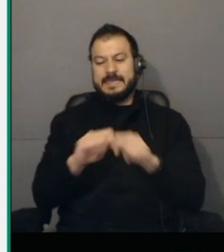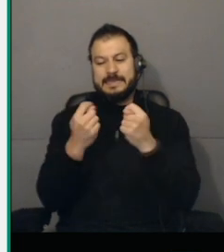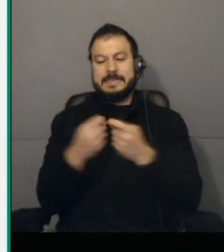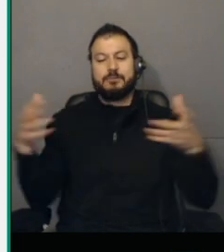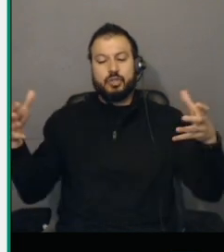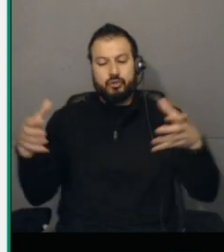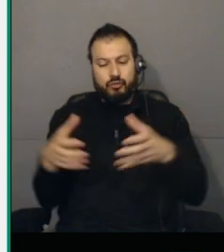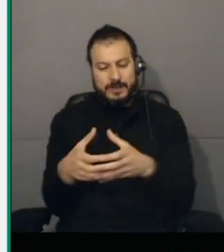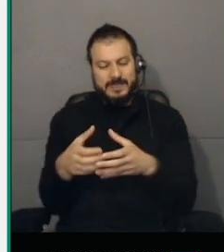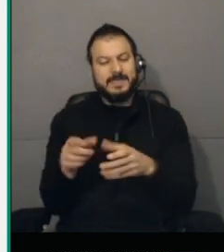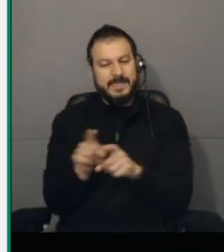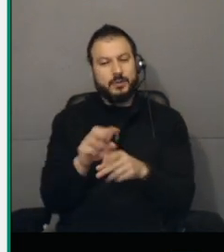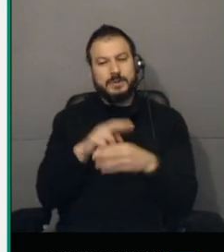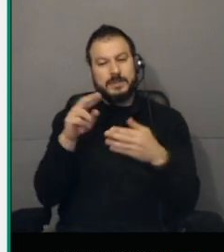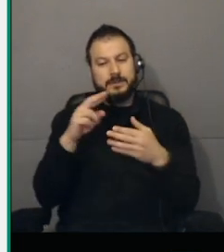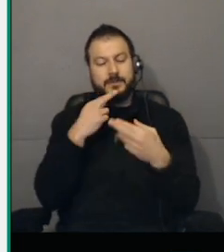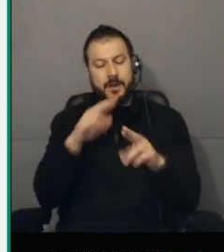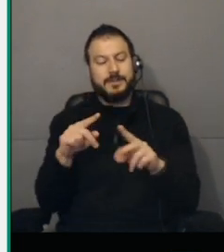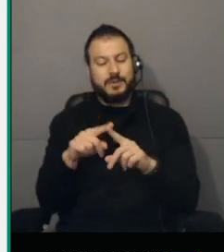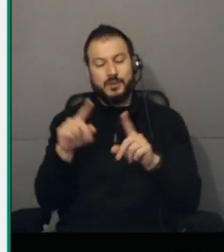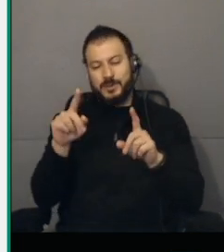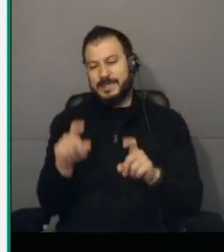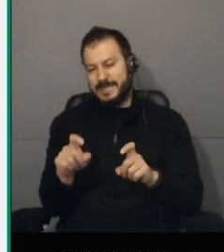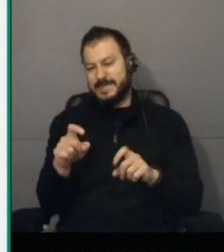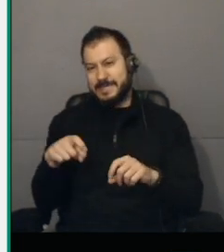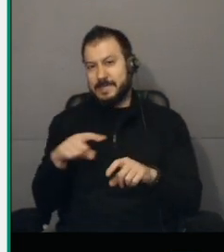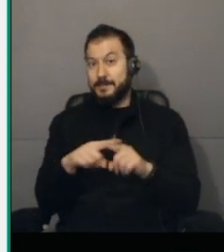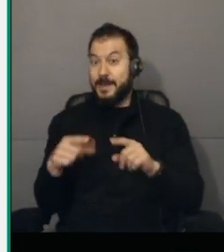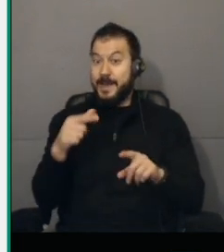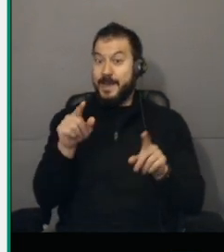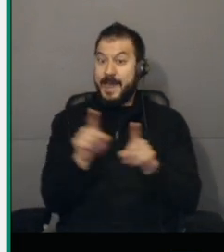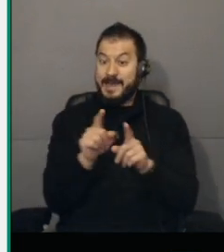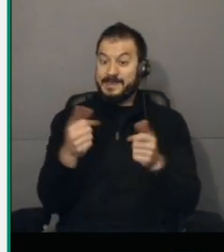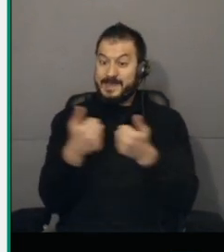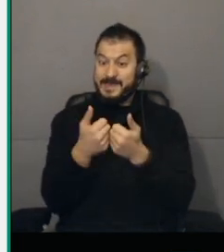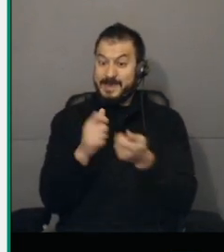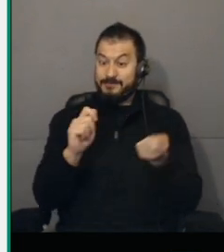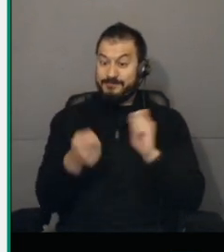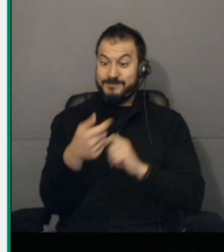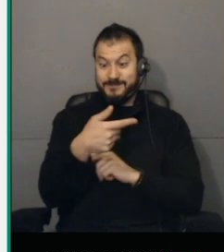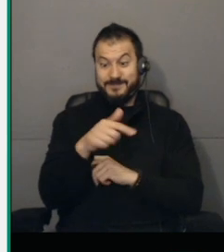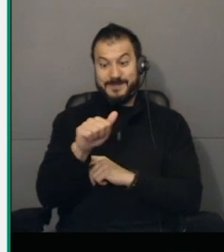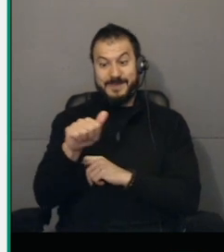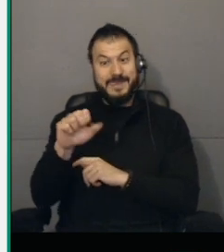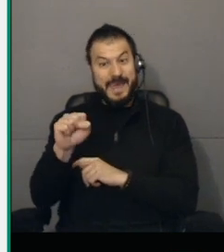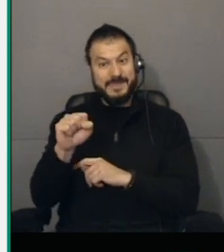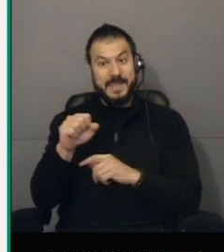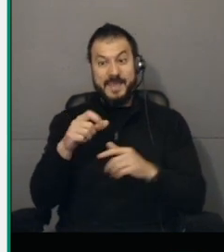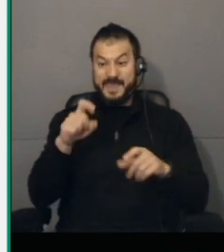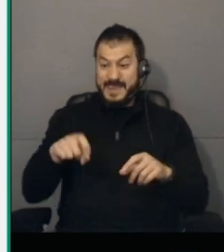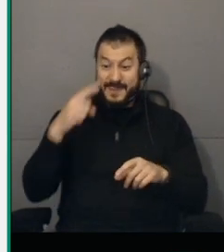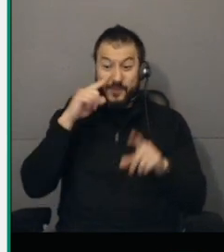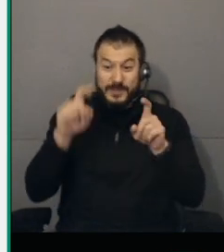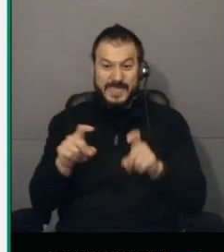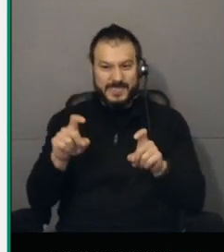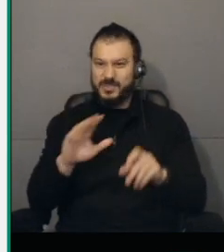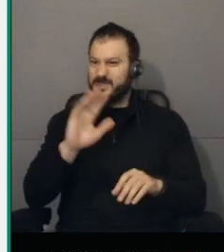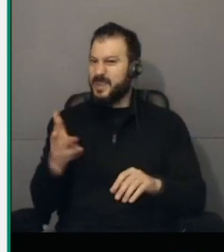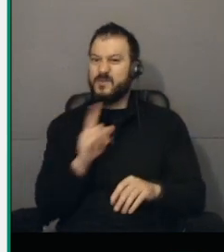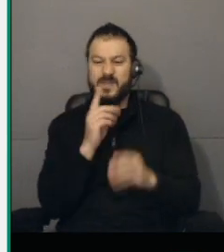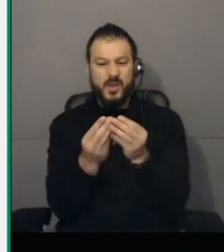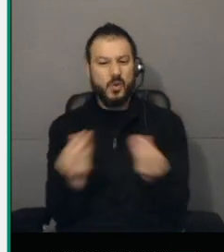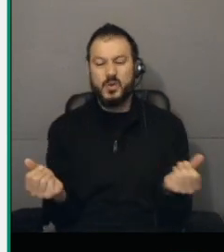to reduced need. As the industry moves closer to games as a service, however, the need for testers never really goes away for the life of the